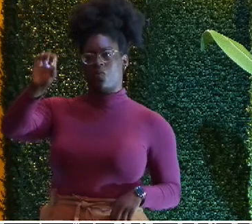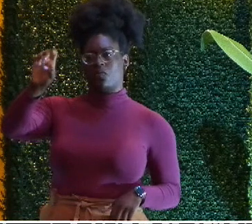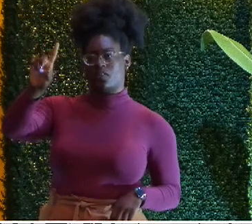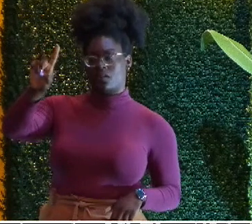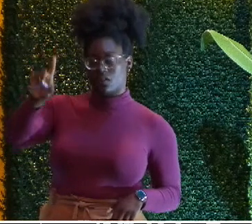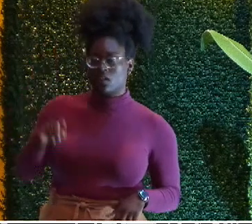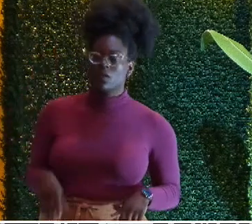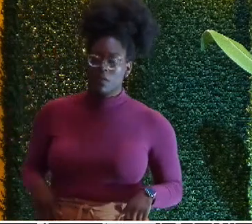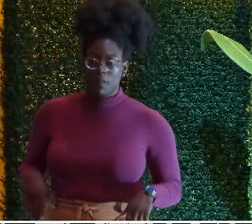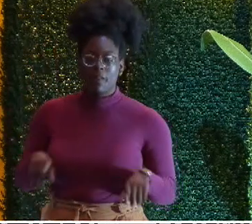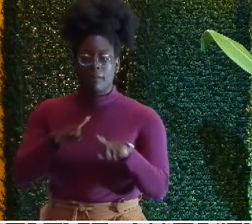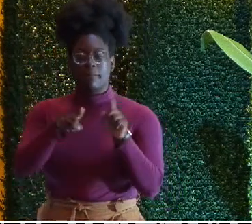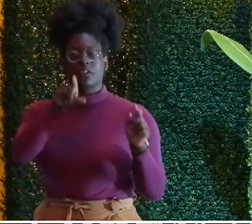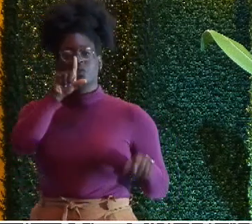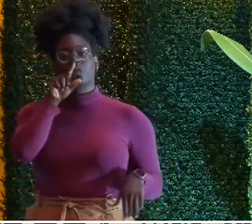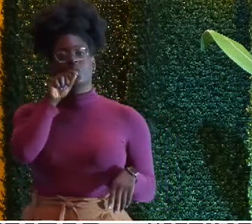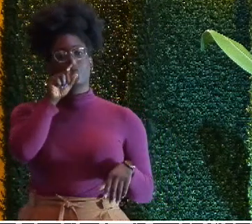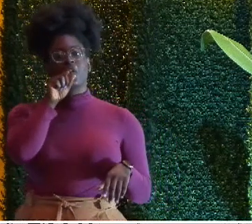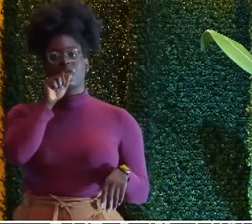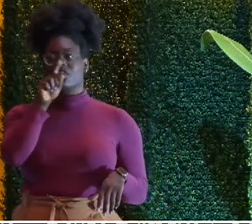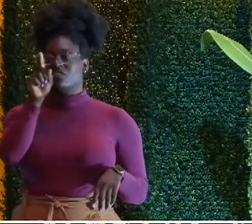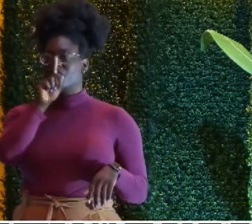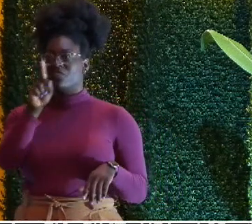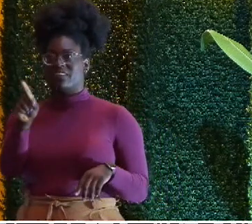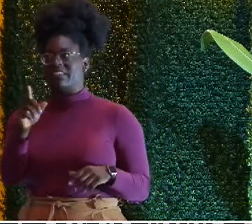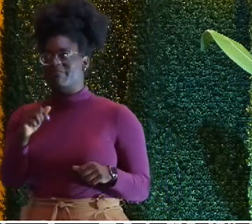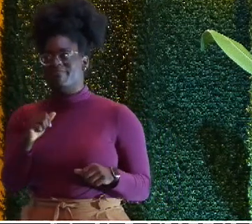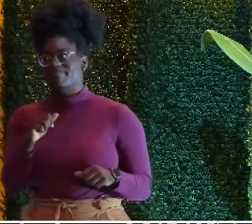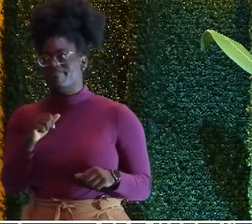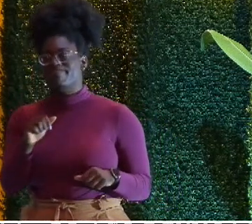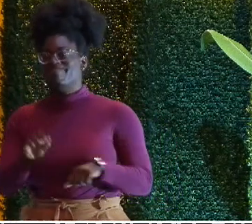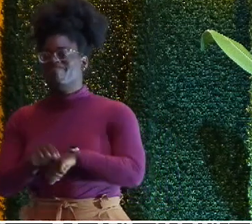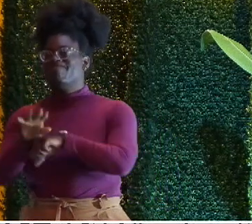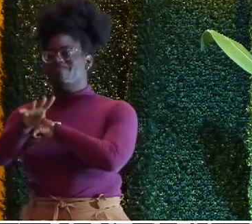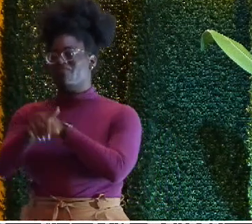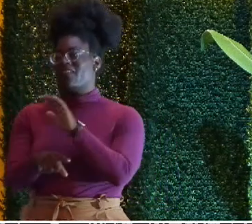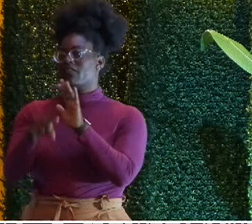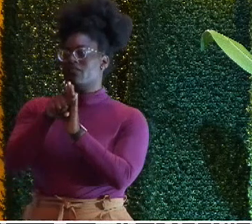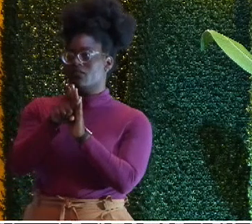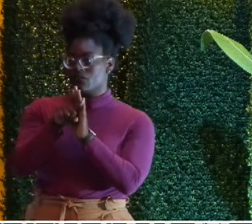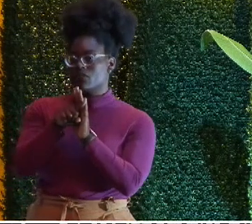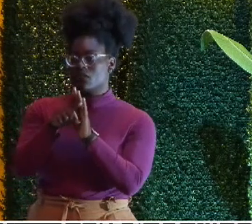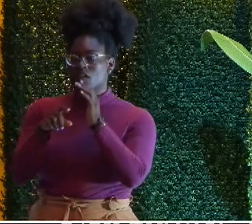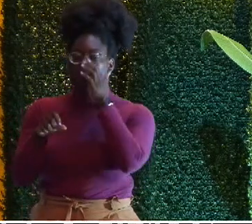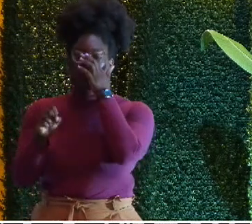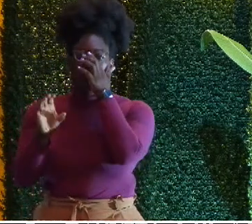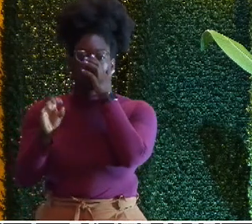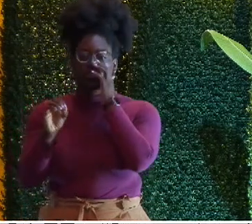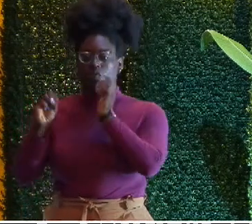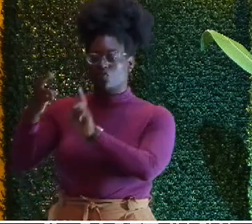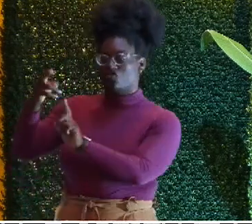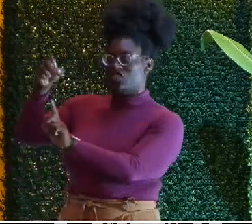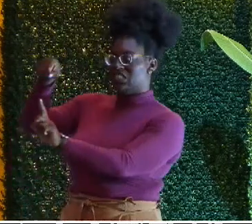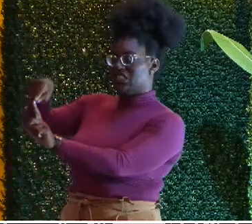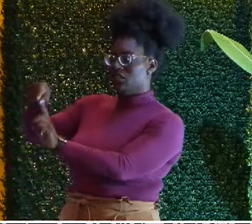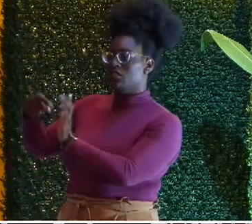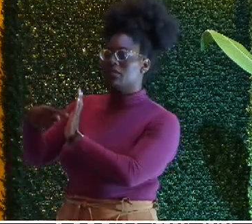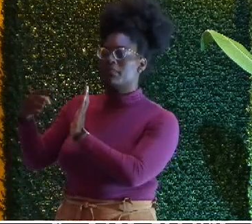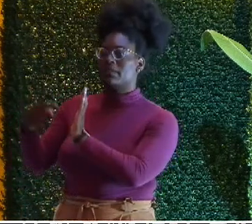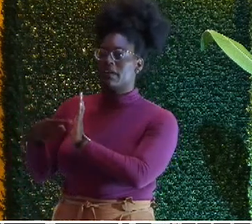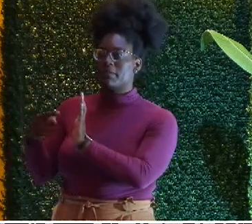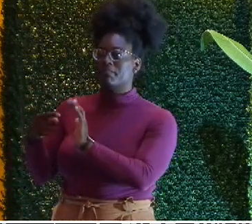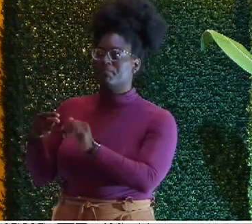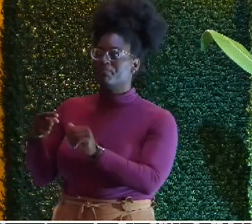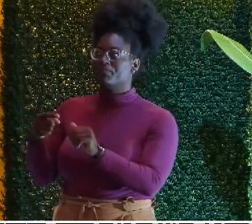why I don't really move the same way on Twitter. So she sometimes gets this brunt of white